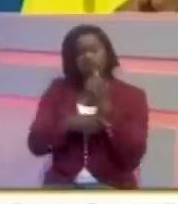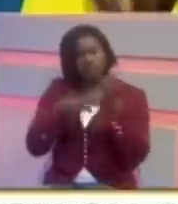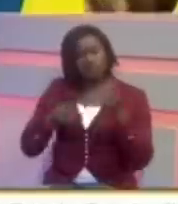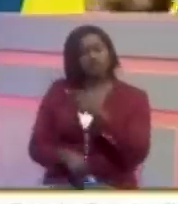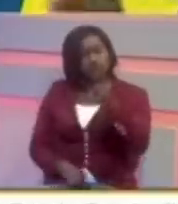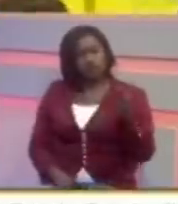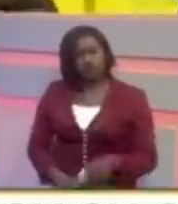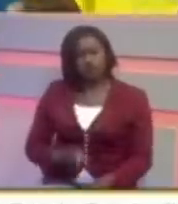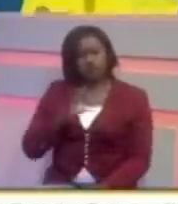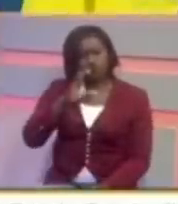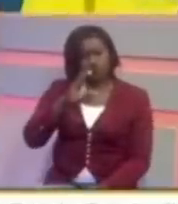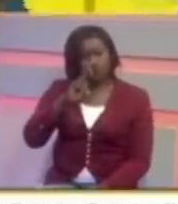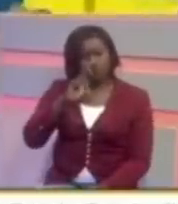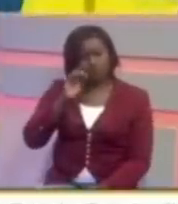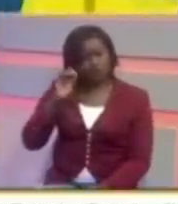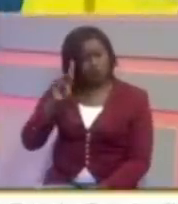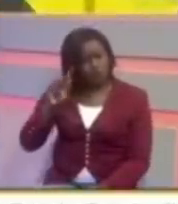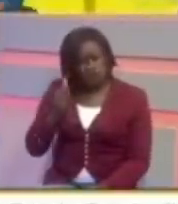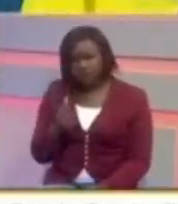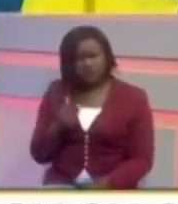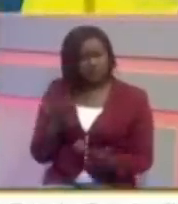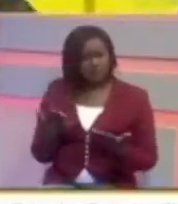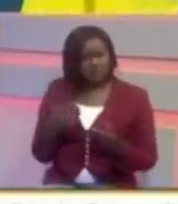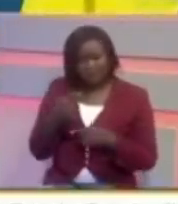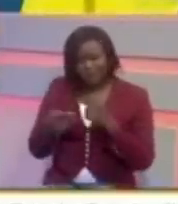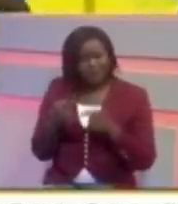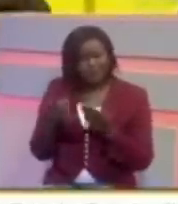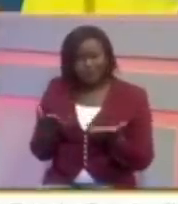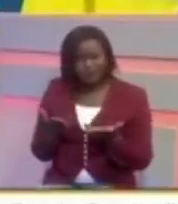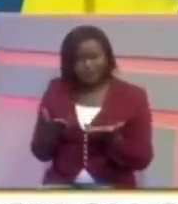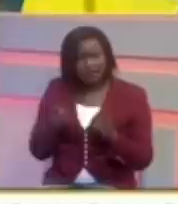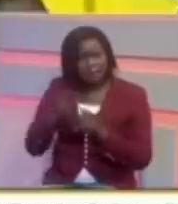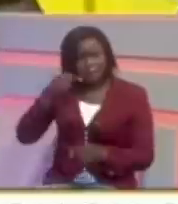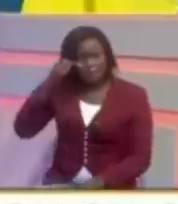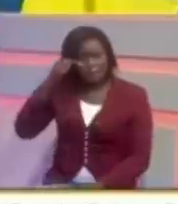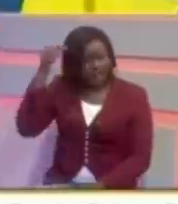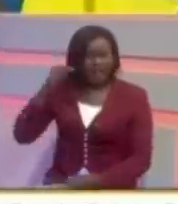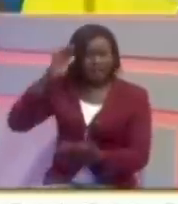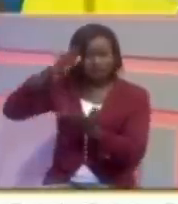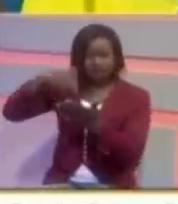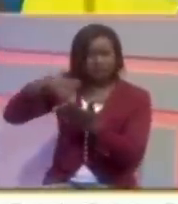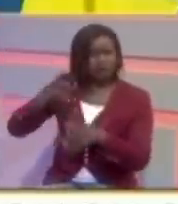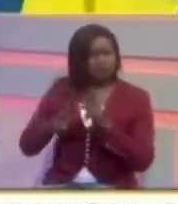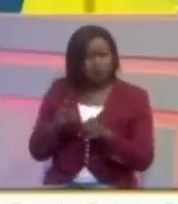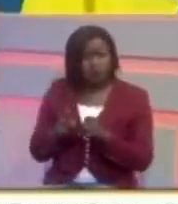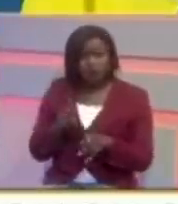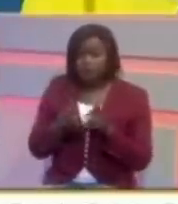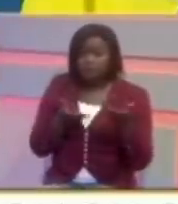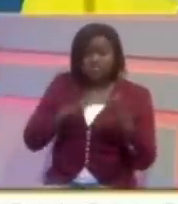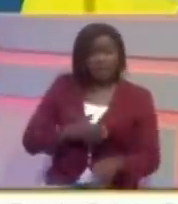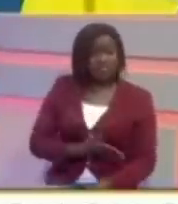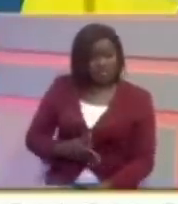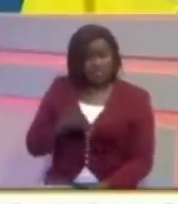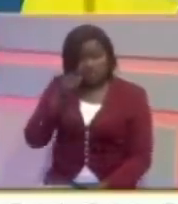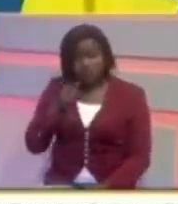You are crooks. You are trying to take advantage of your people to blackmail them. People are dying for food. For you, you are